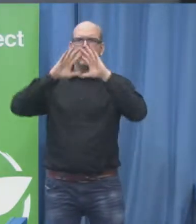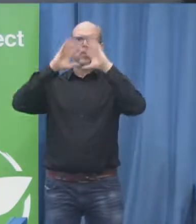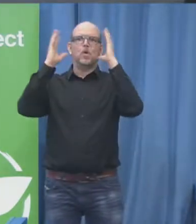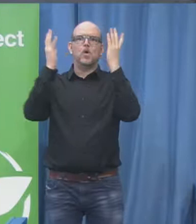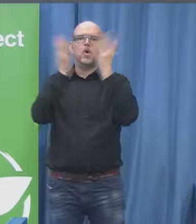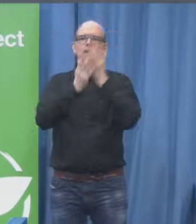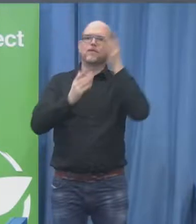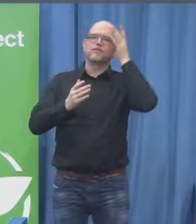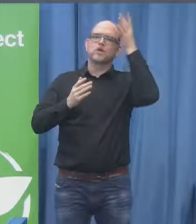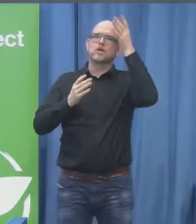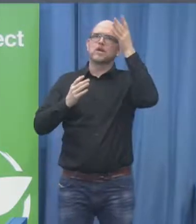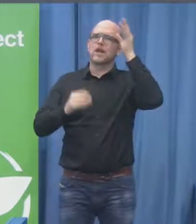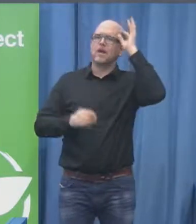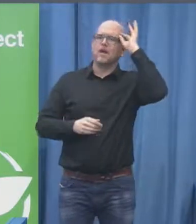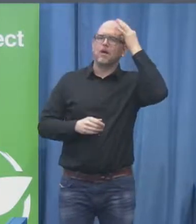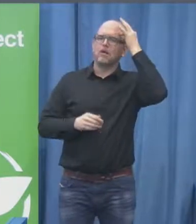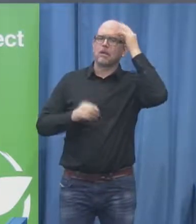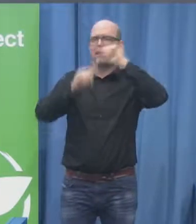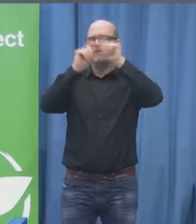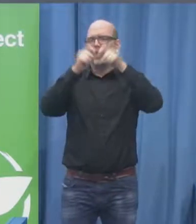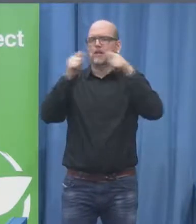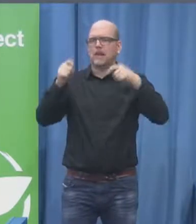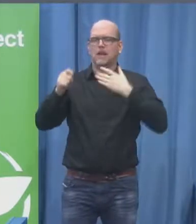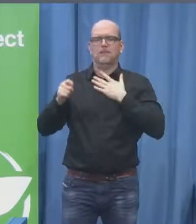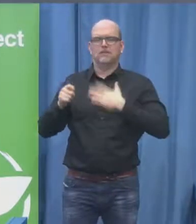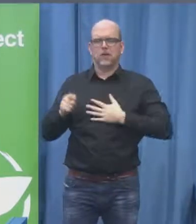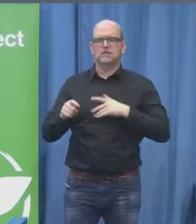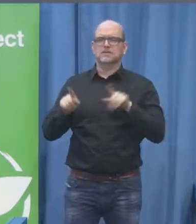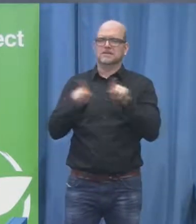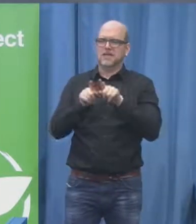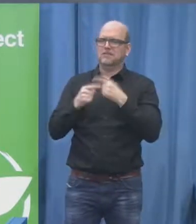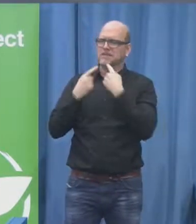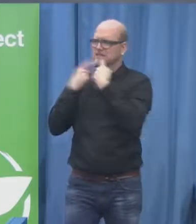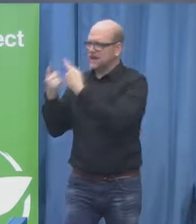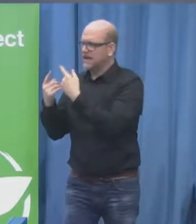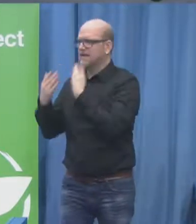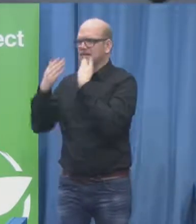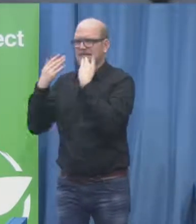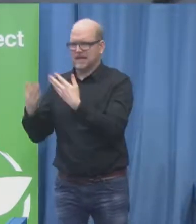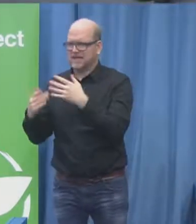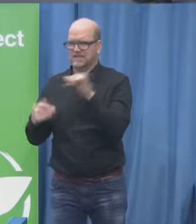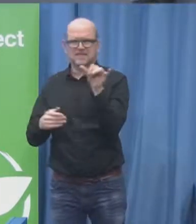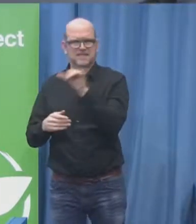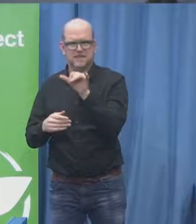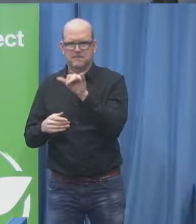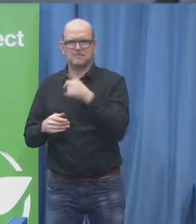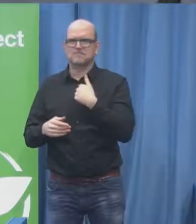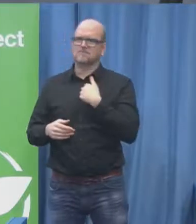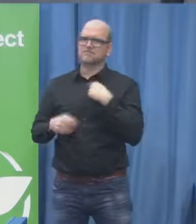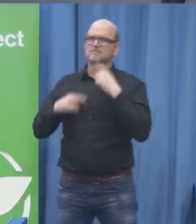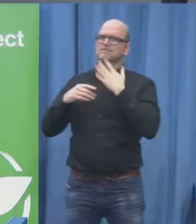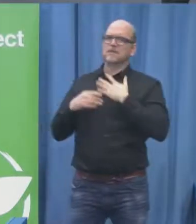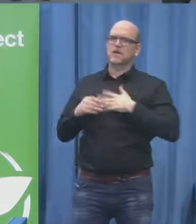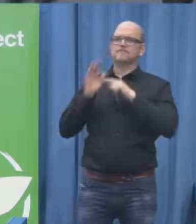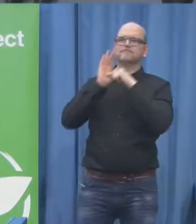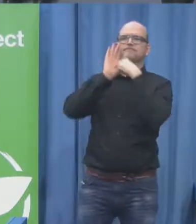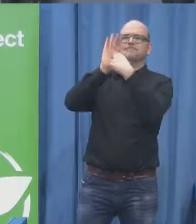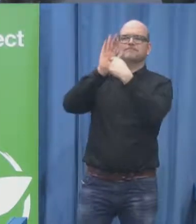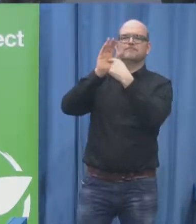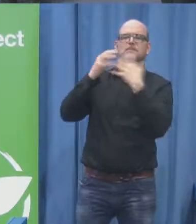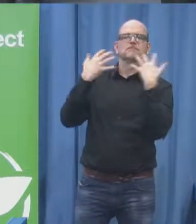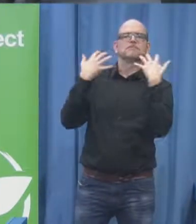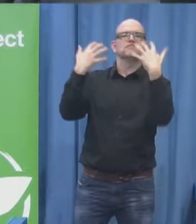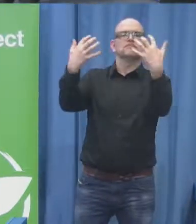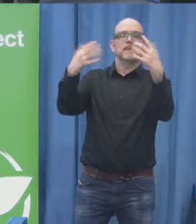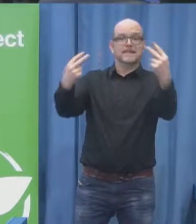and very warm welcome to all of you also here for the concluding session. On behalf of the World Future Council, we really would like